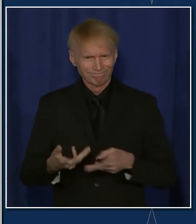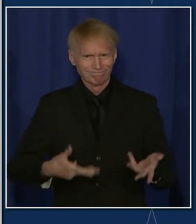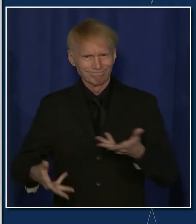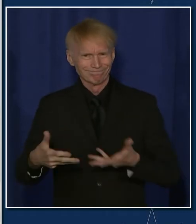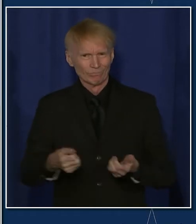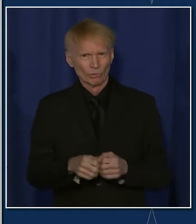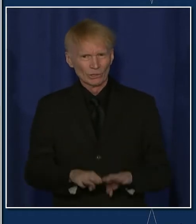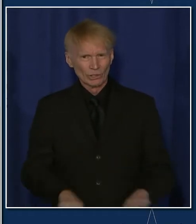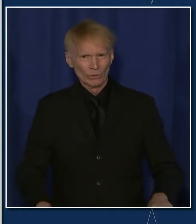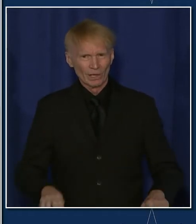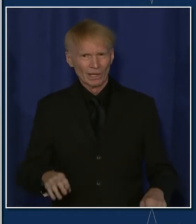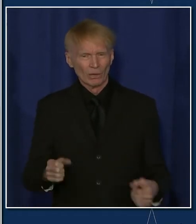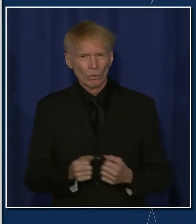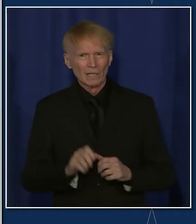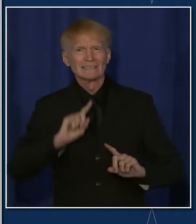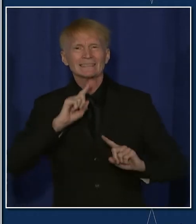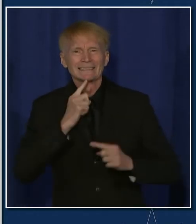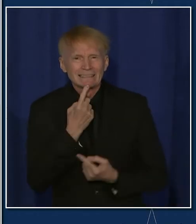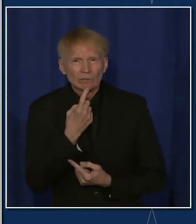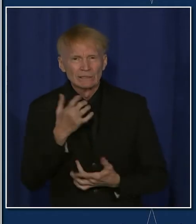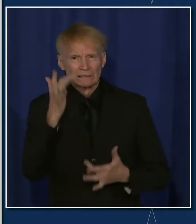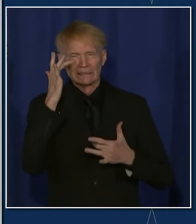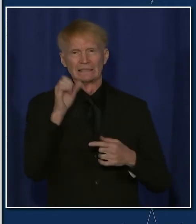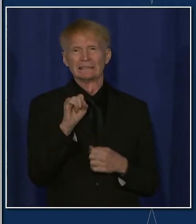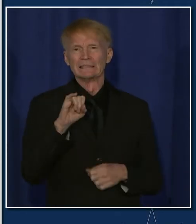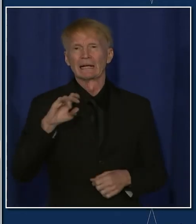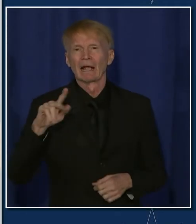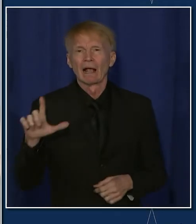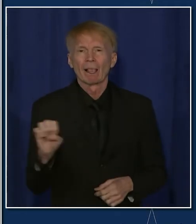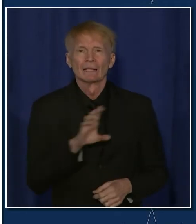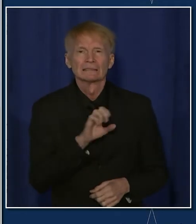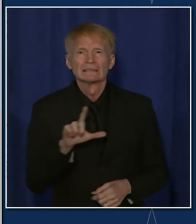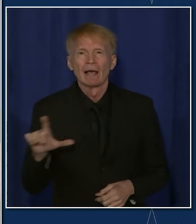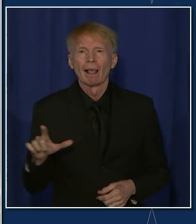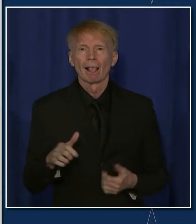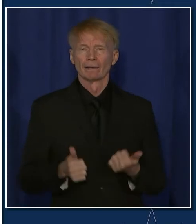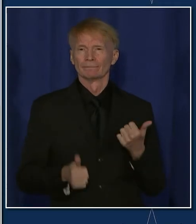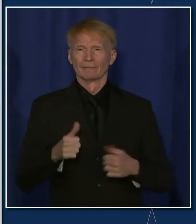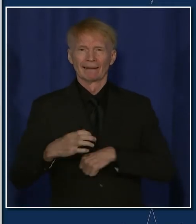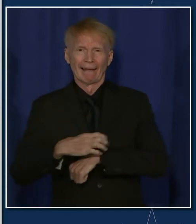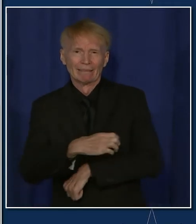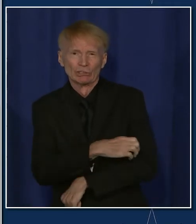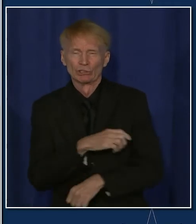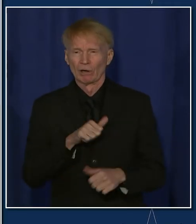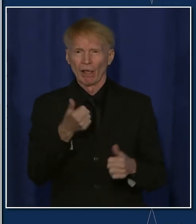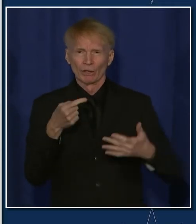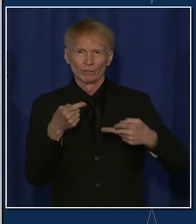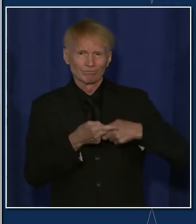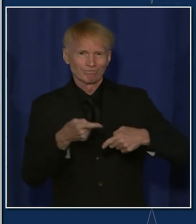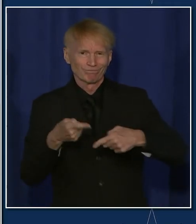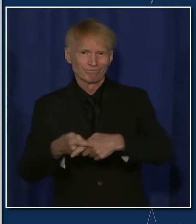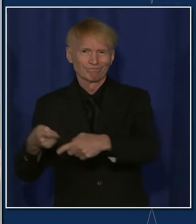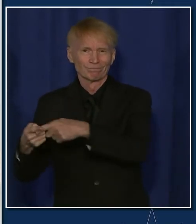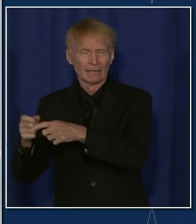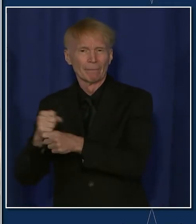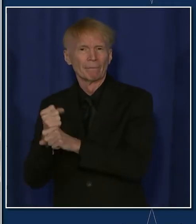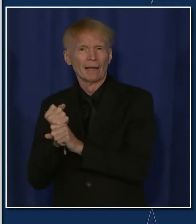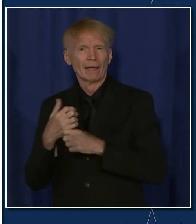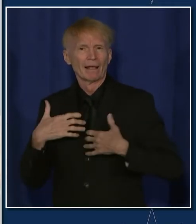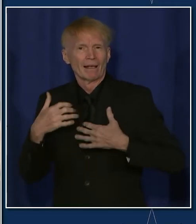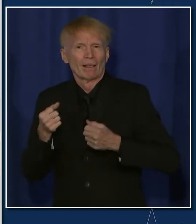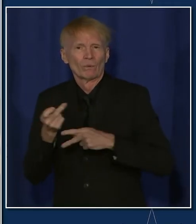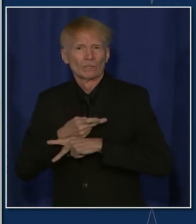with dread disease, sickle cell disease, cancer, other things that compromise your immune